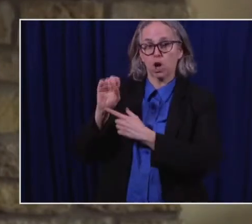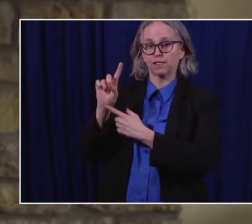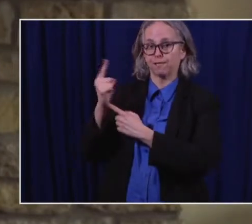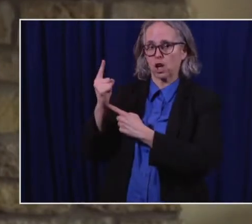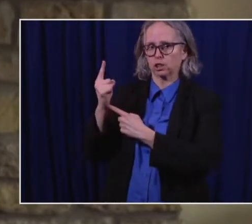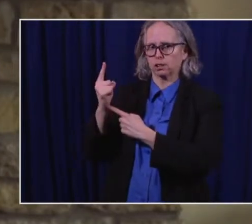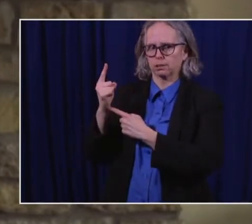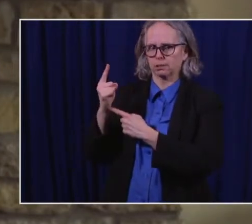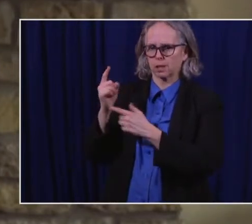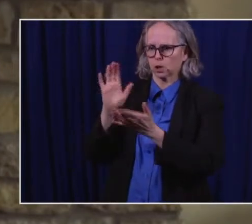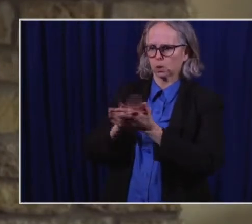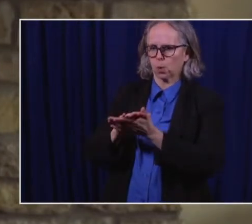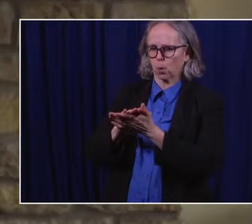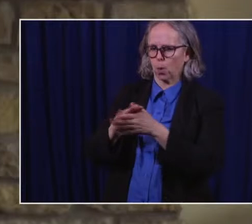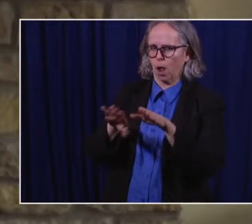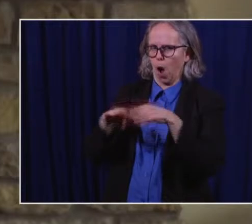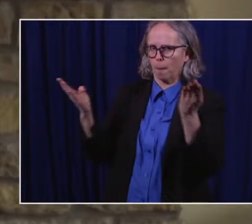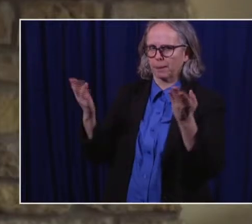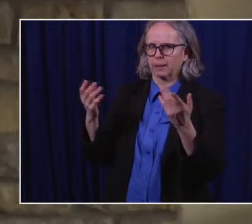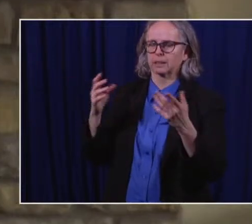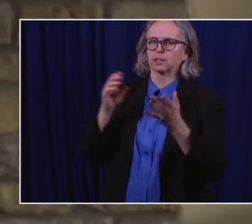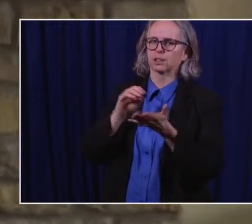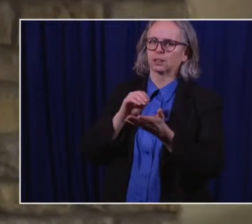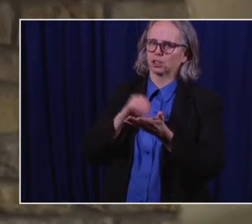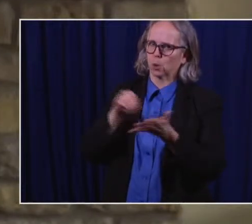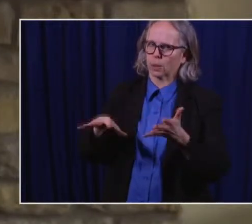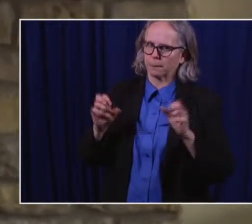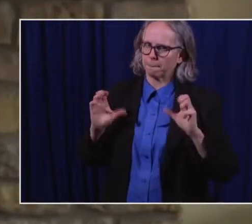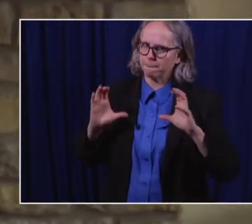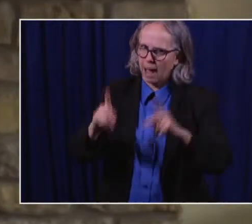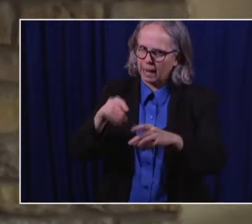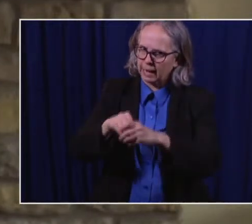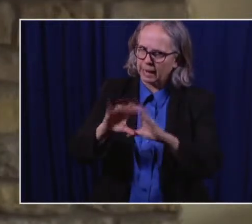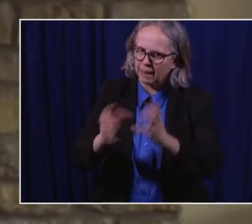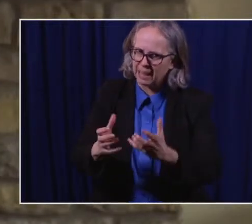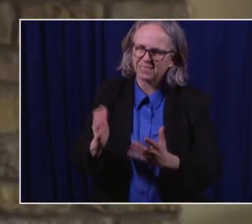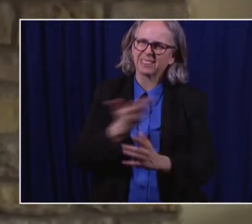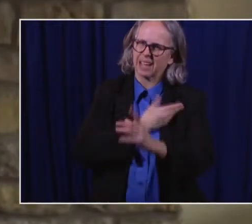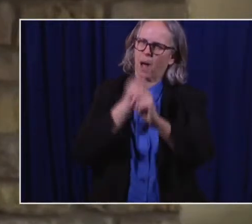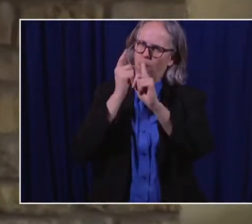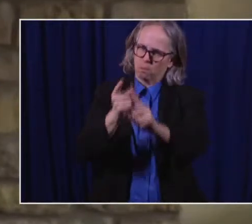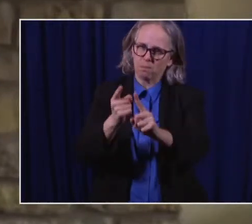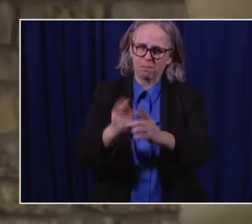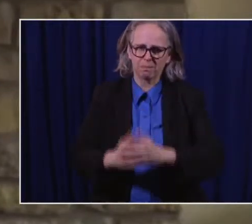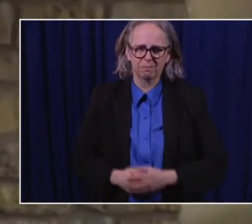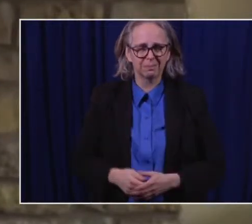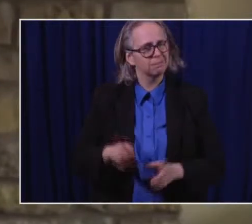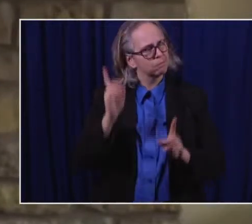get kids back in school. It's as simple as that.